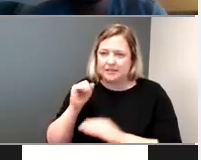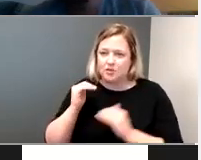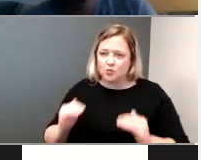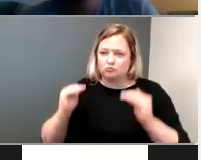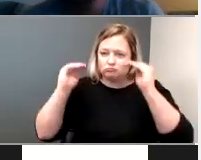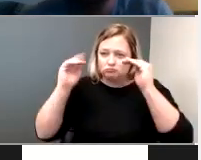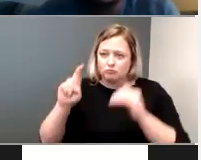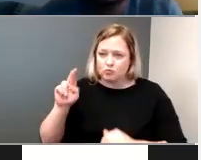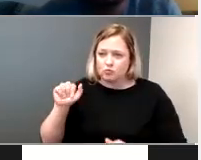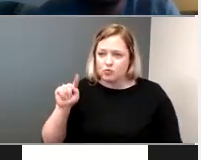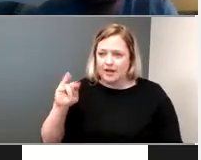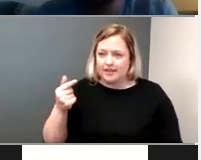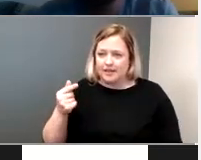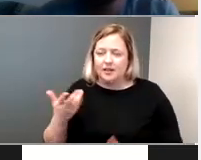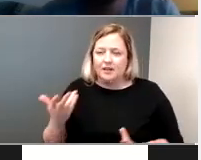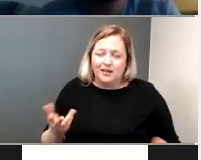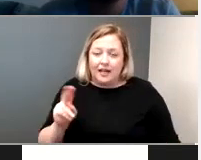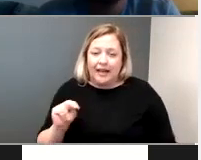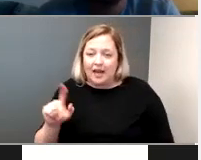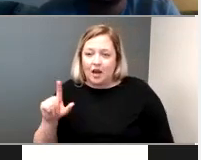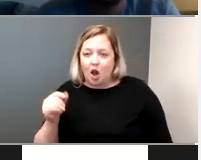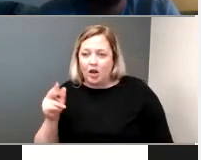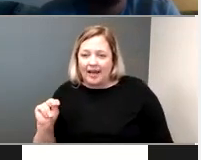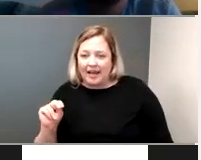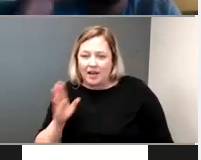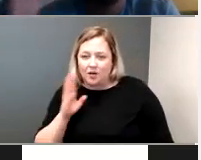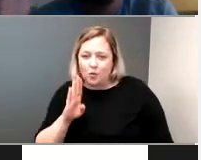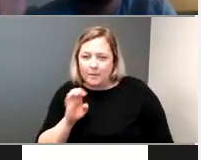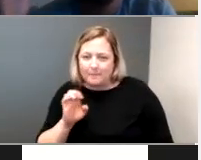So n log n would be somewhere that is